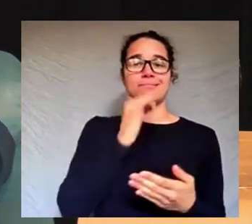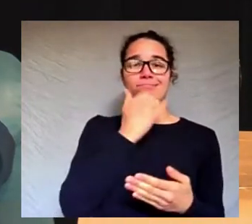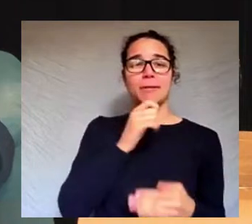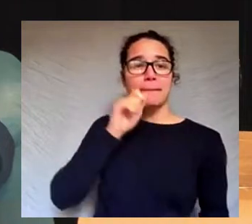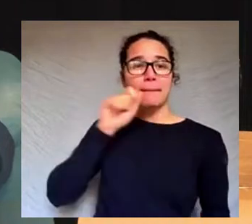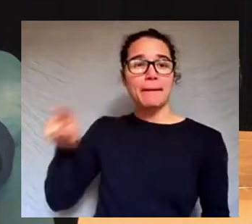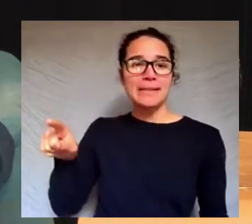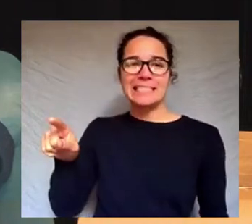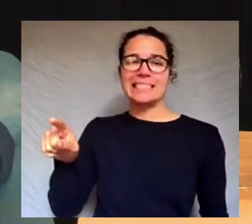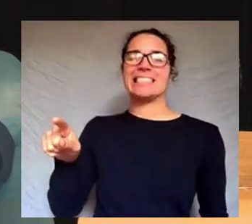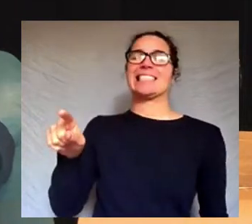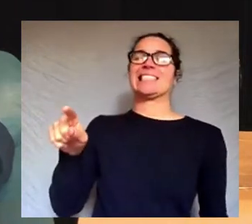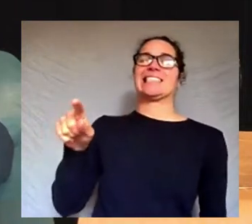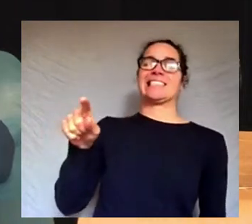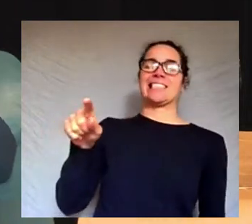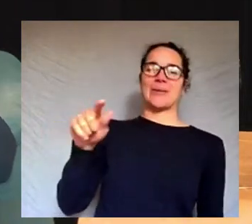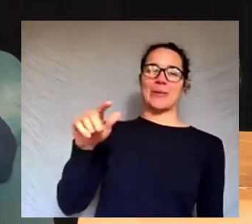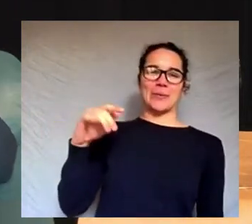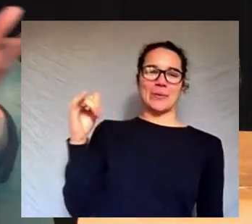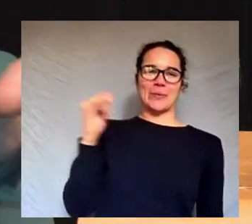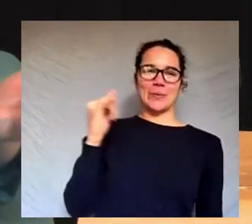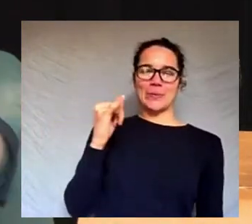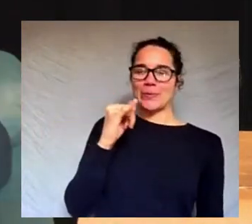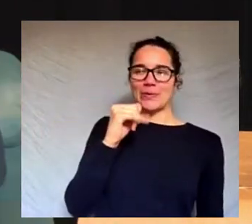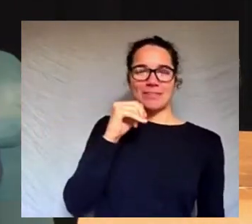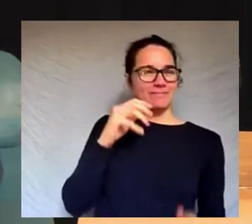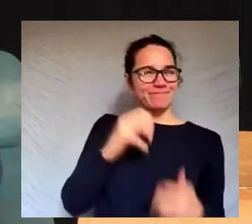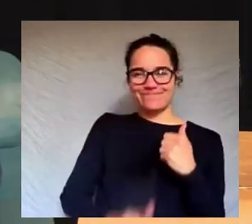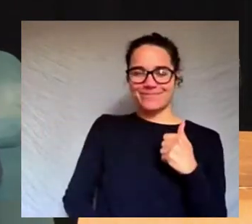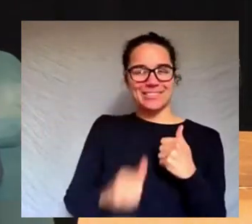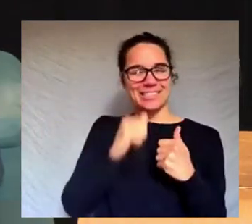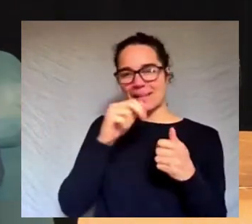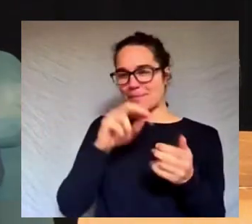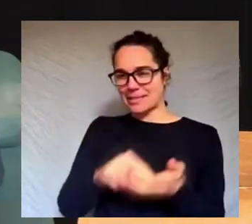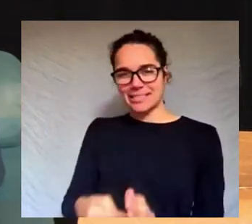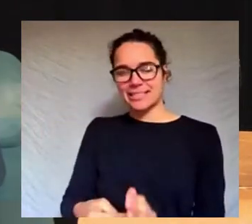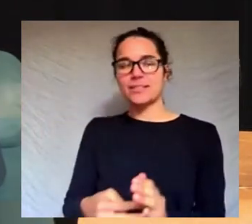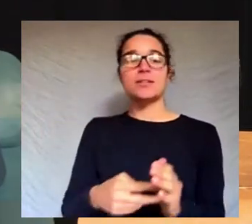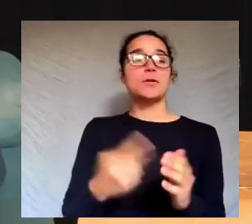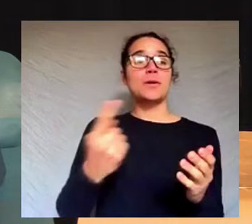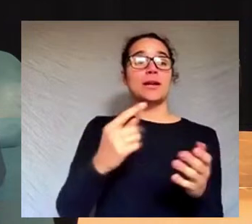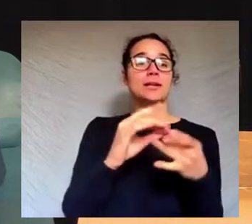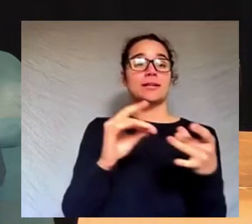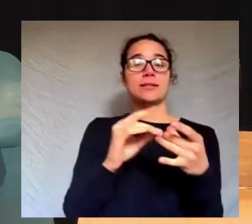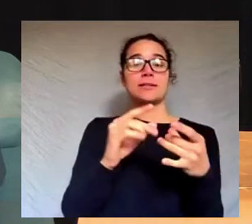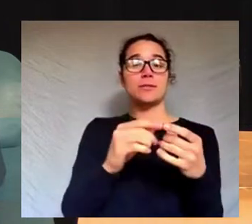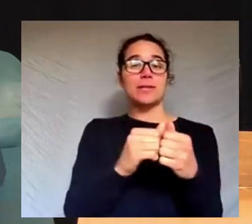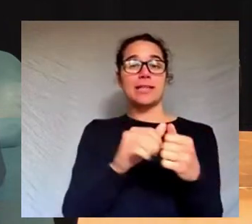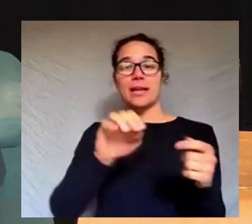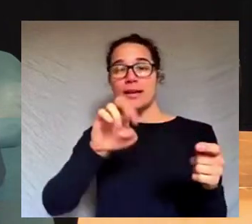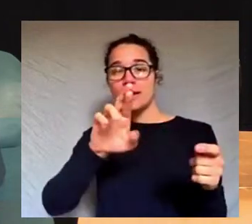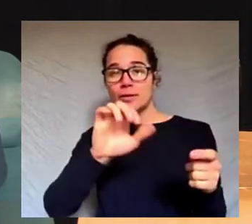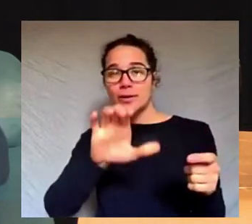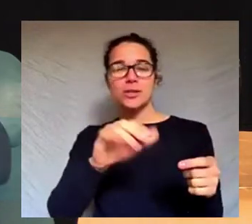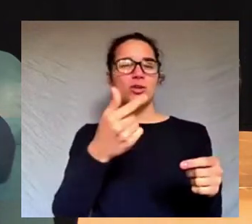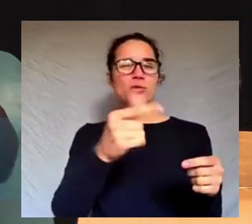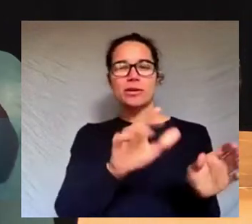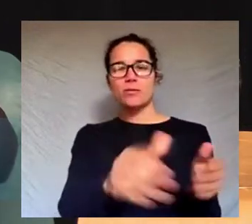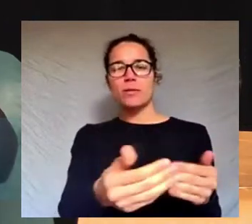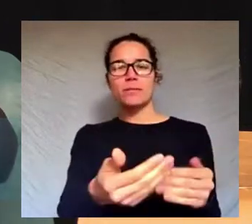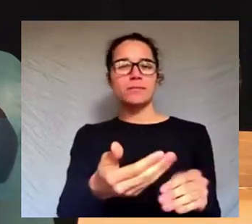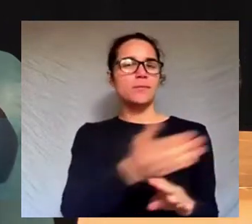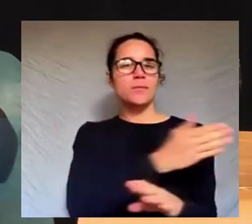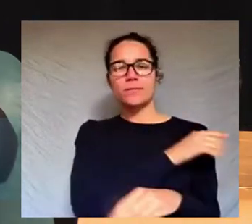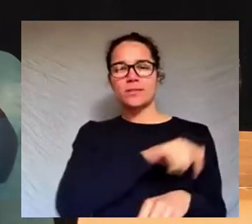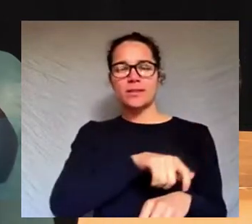across maybe in a way that you didn't intend. And what I had been saying to Eric in the green room ahead of time is that apology, you